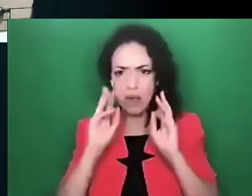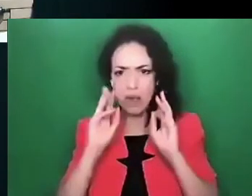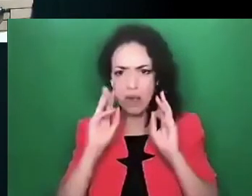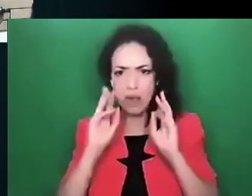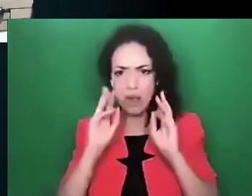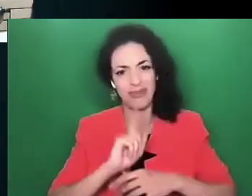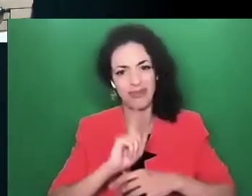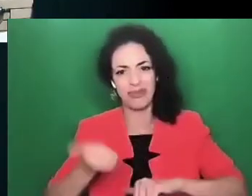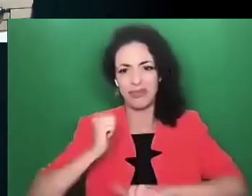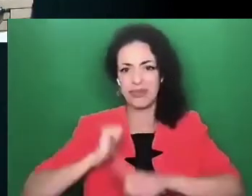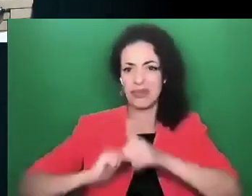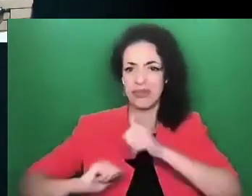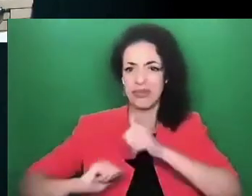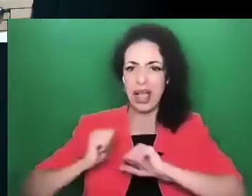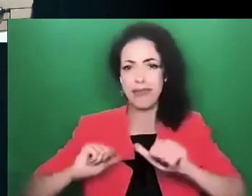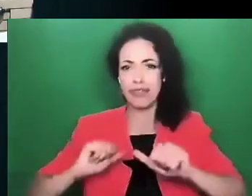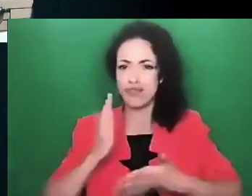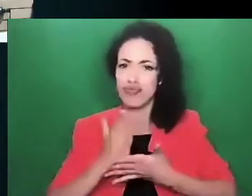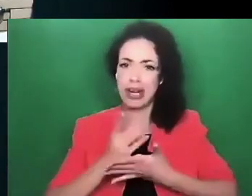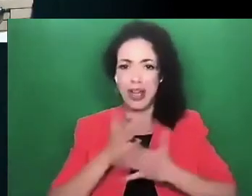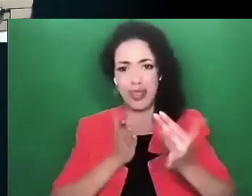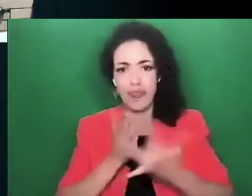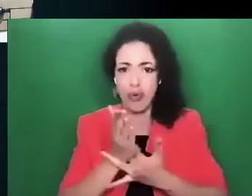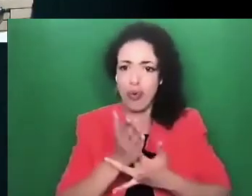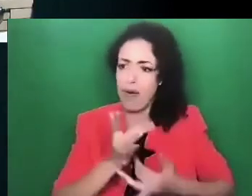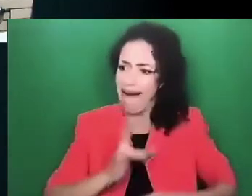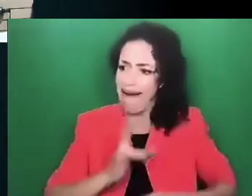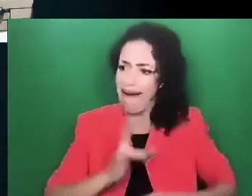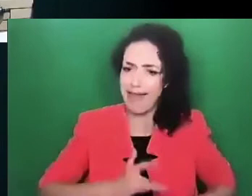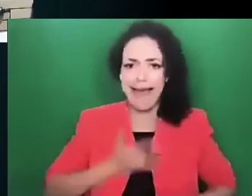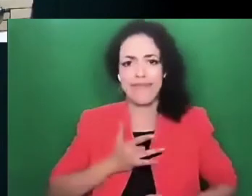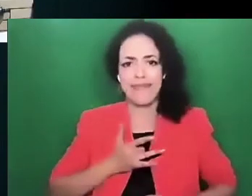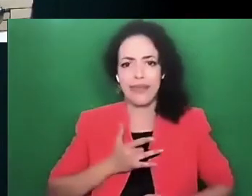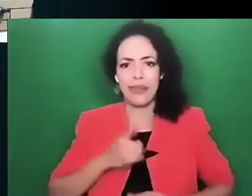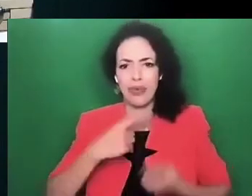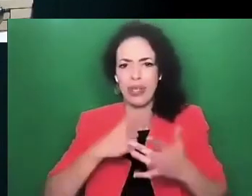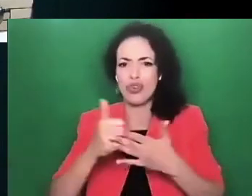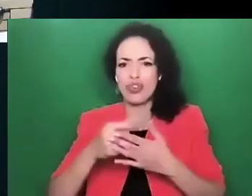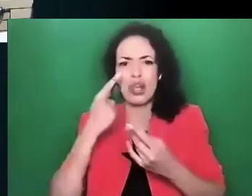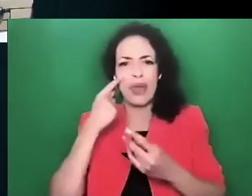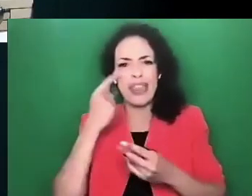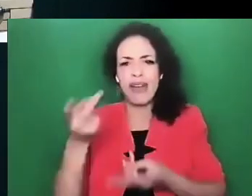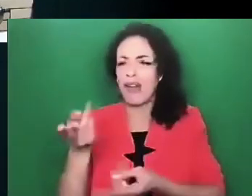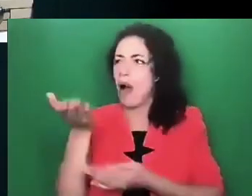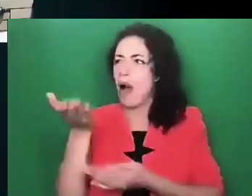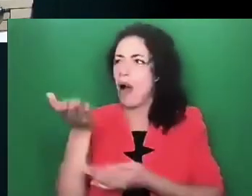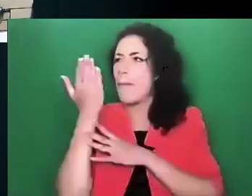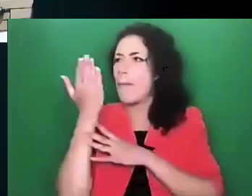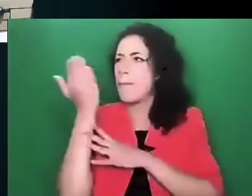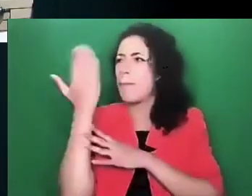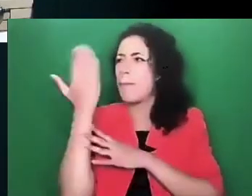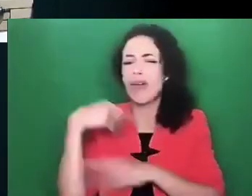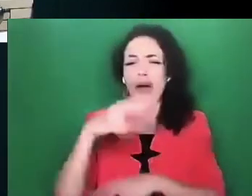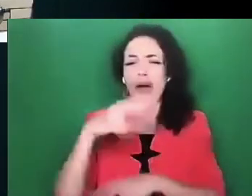alive, we often think of the past as old-fashioned or out of date. And I